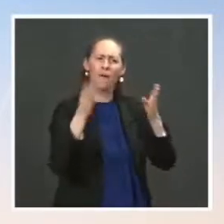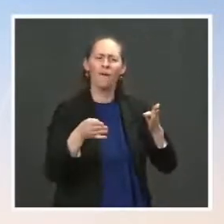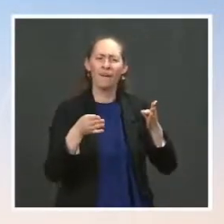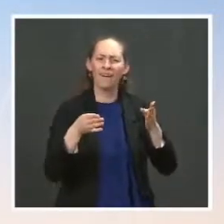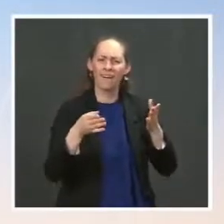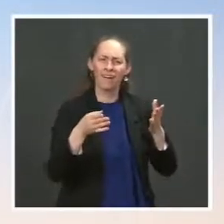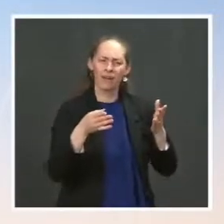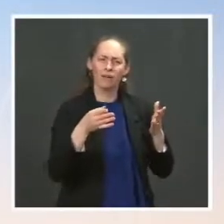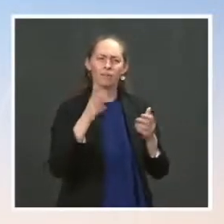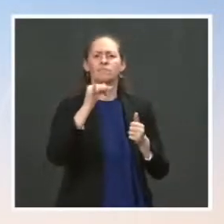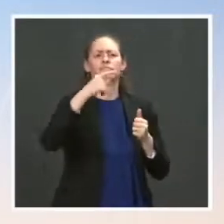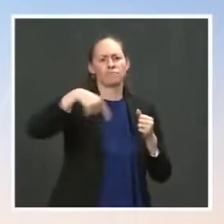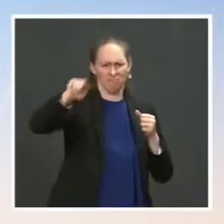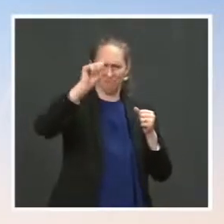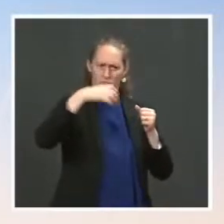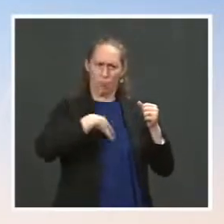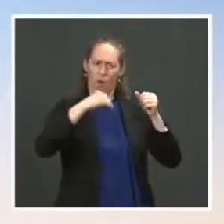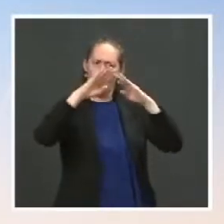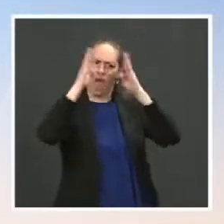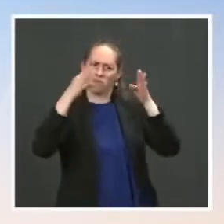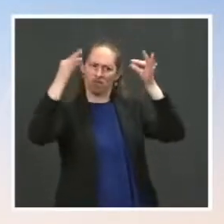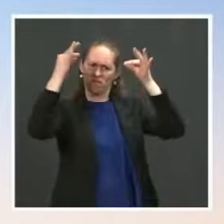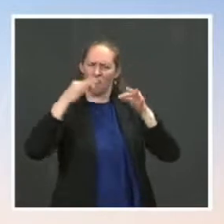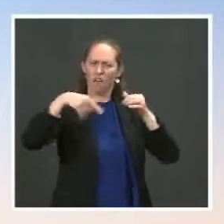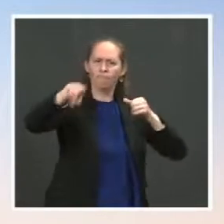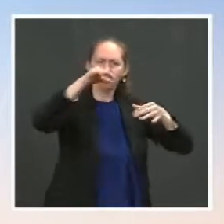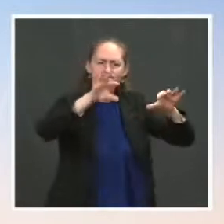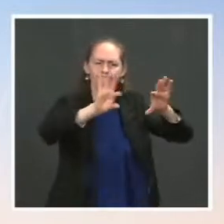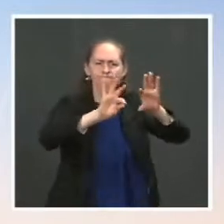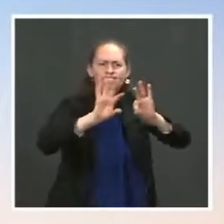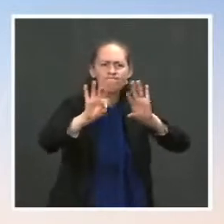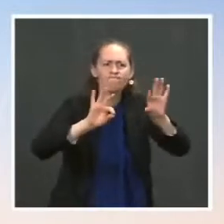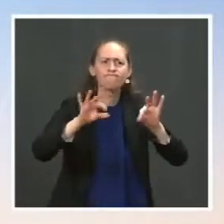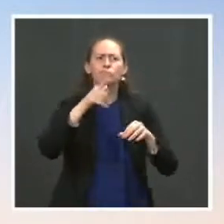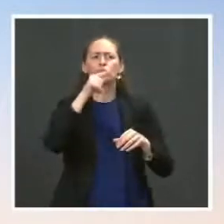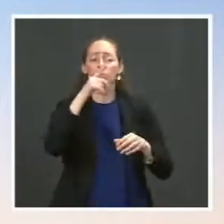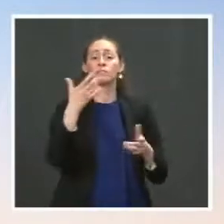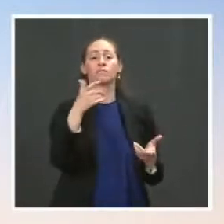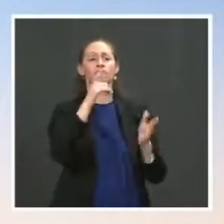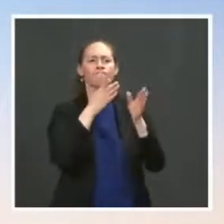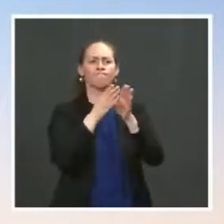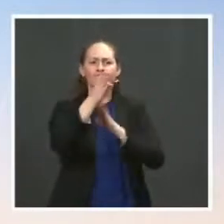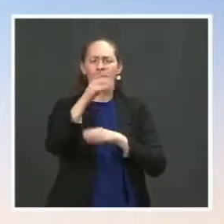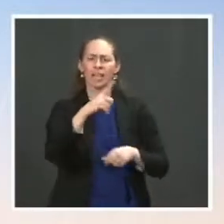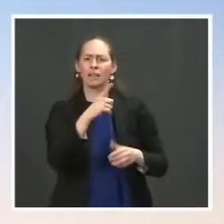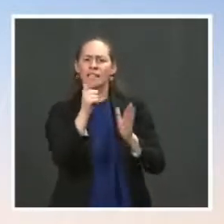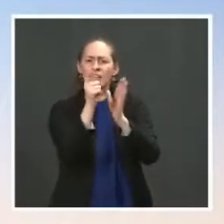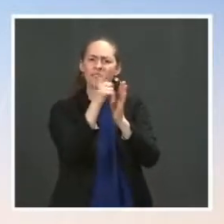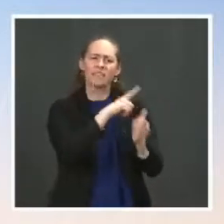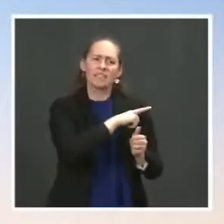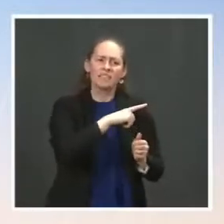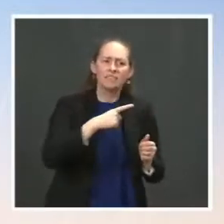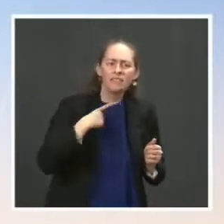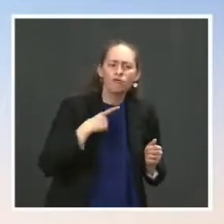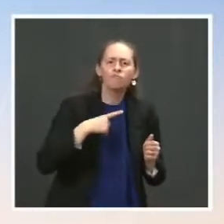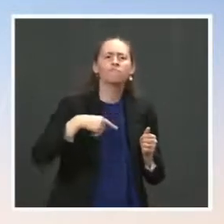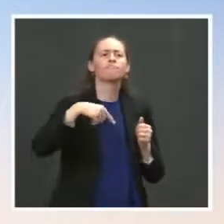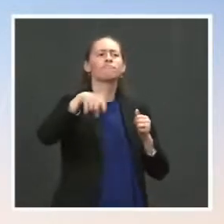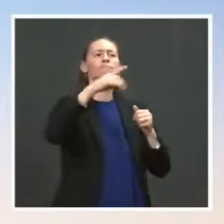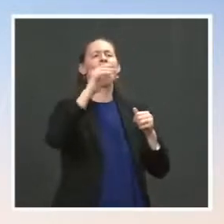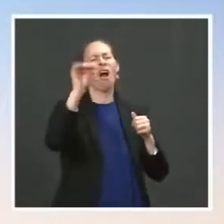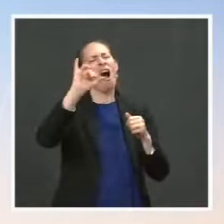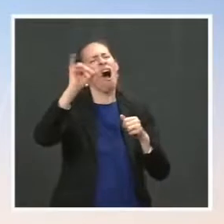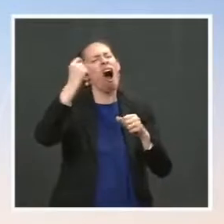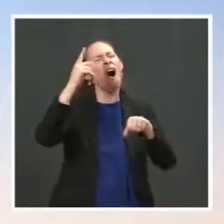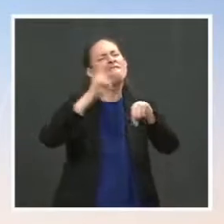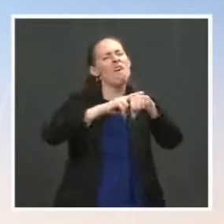These decisions are made in coordination between the legislative affairs team and, of course, with the approval of the president and who will be invited. And I will